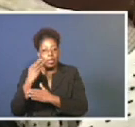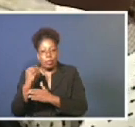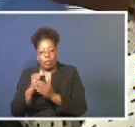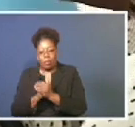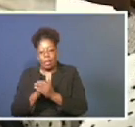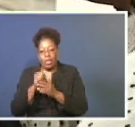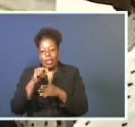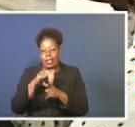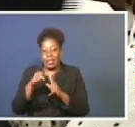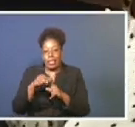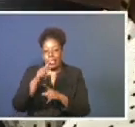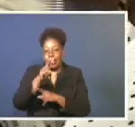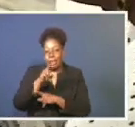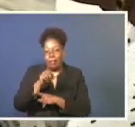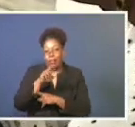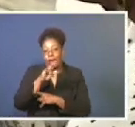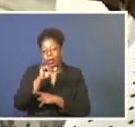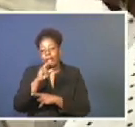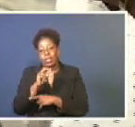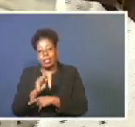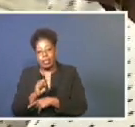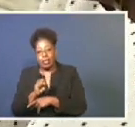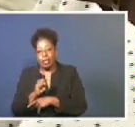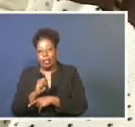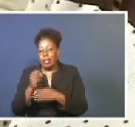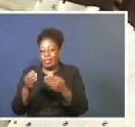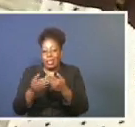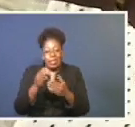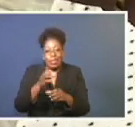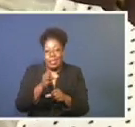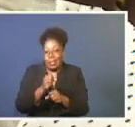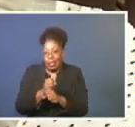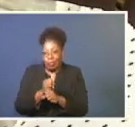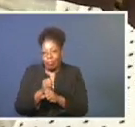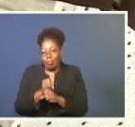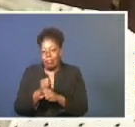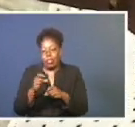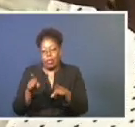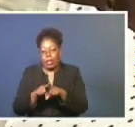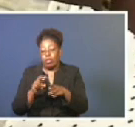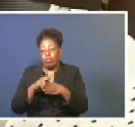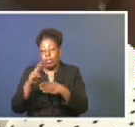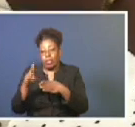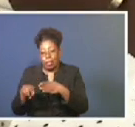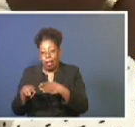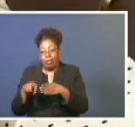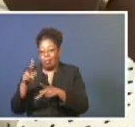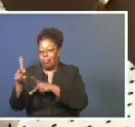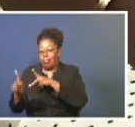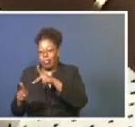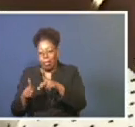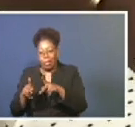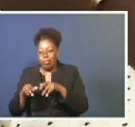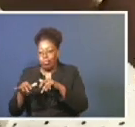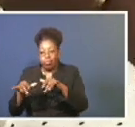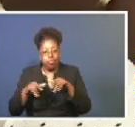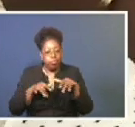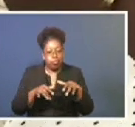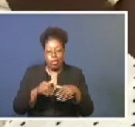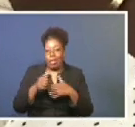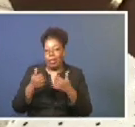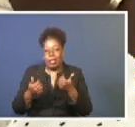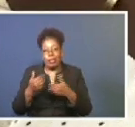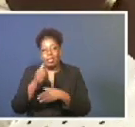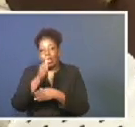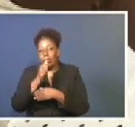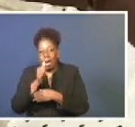virus is so transmissible and very infectious. And as a result of public gatherings in private places,